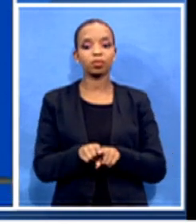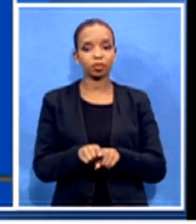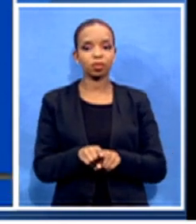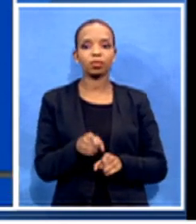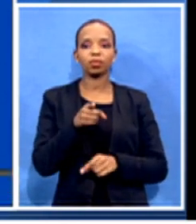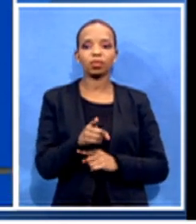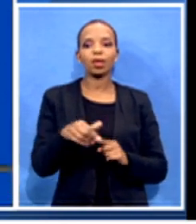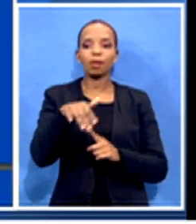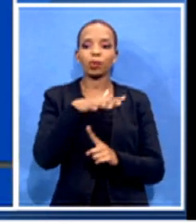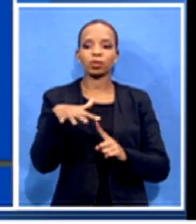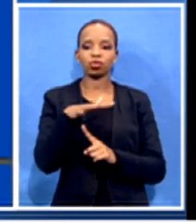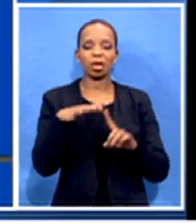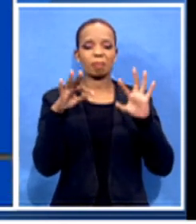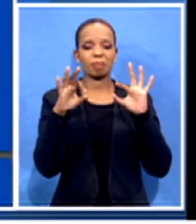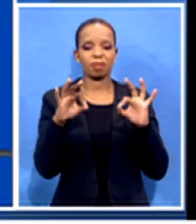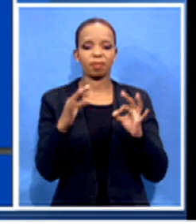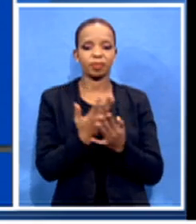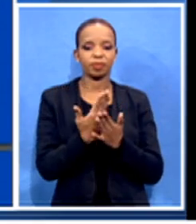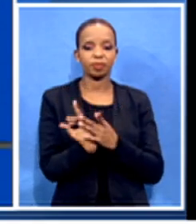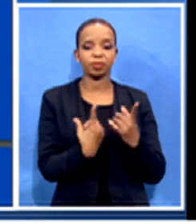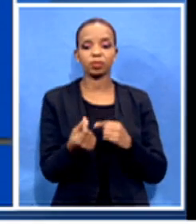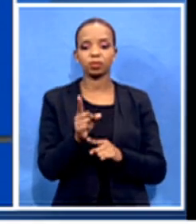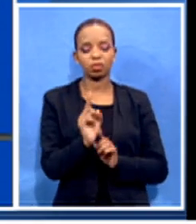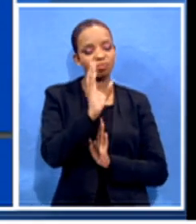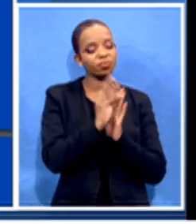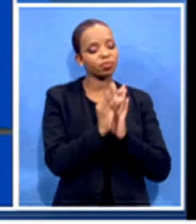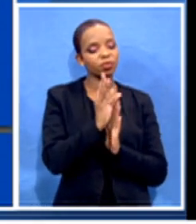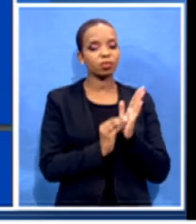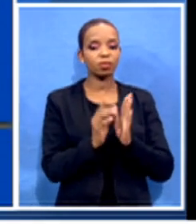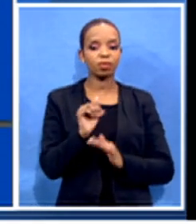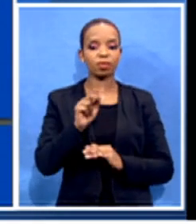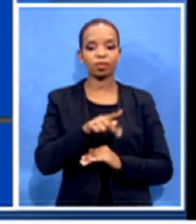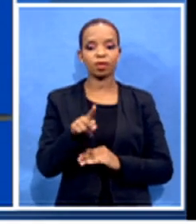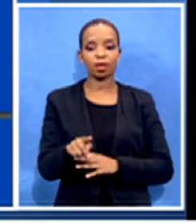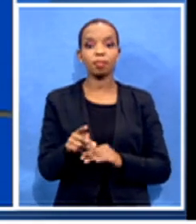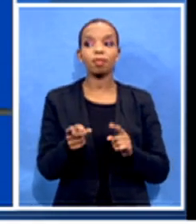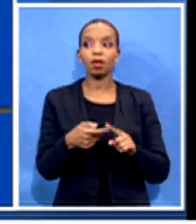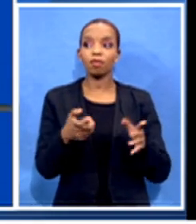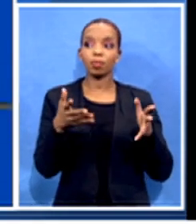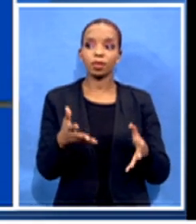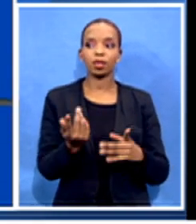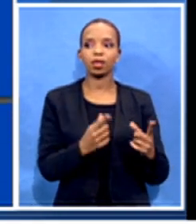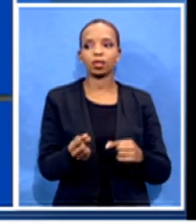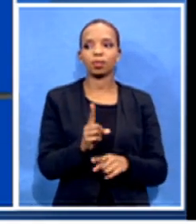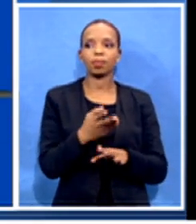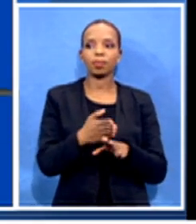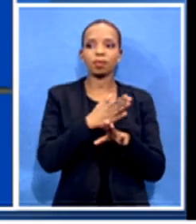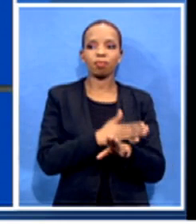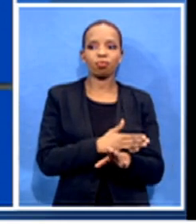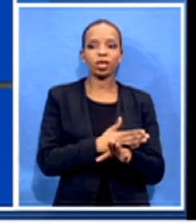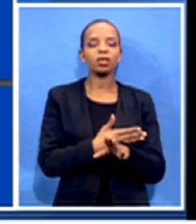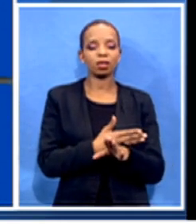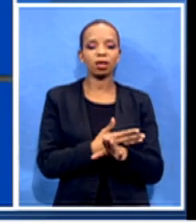position to download the app. From there, then they will actually do a pre-screening.